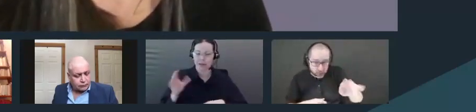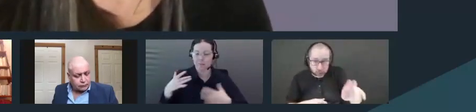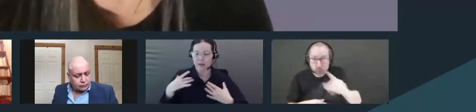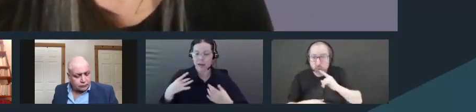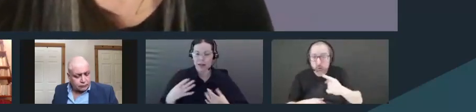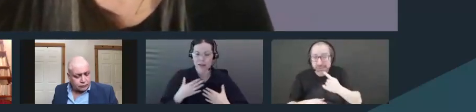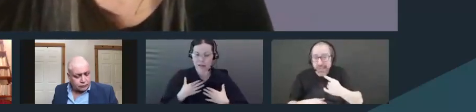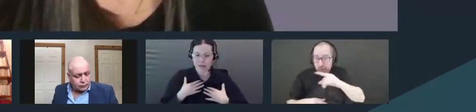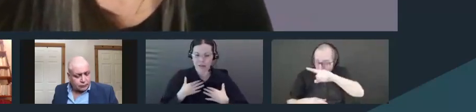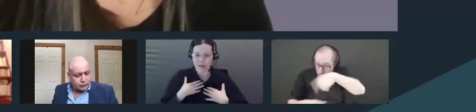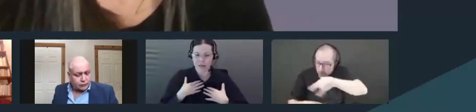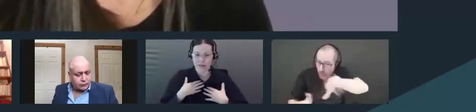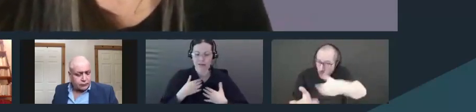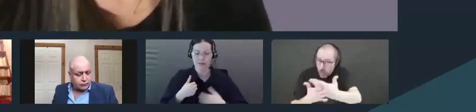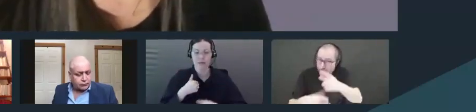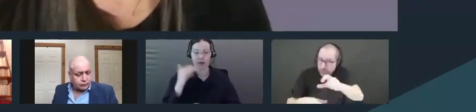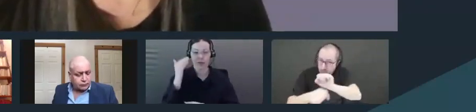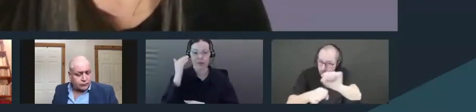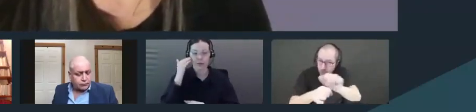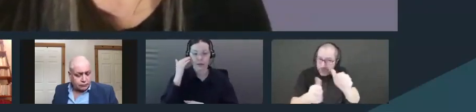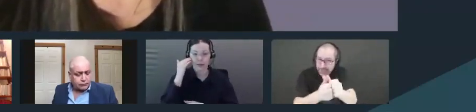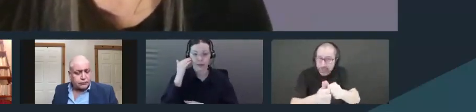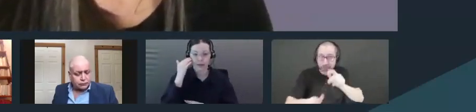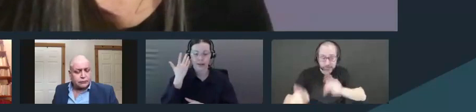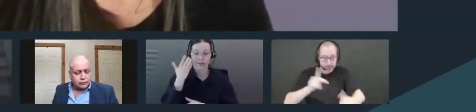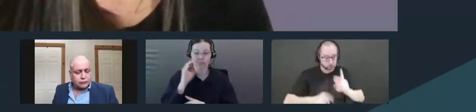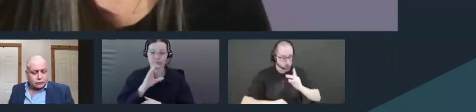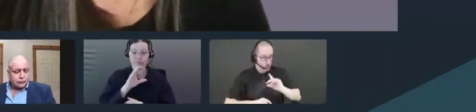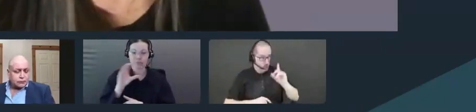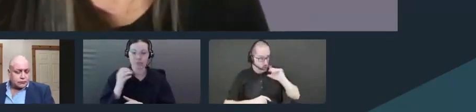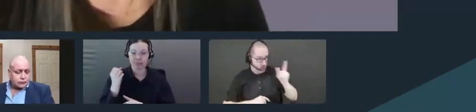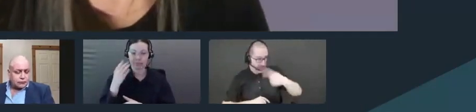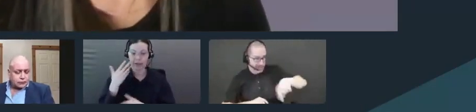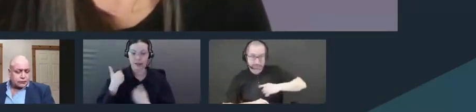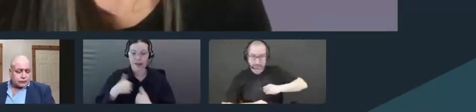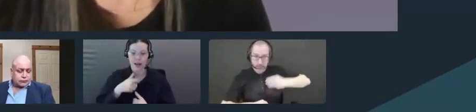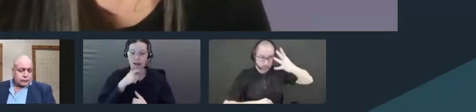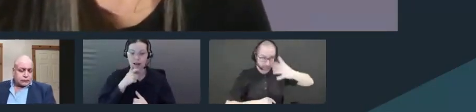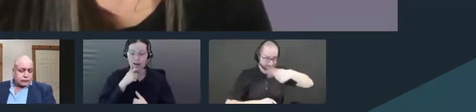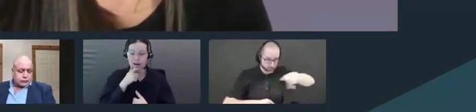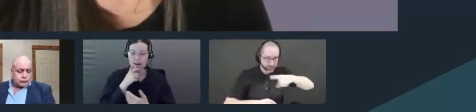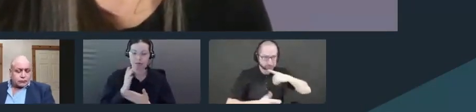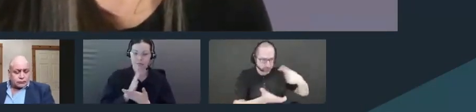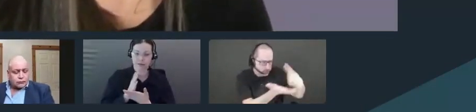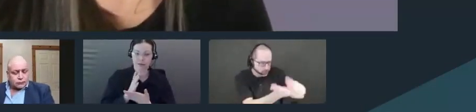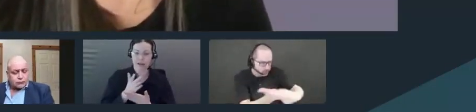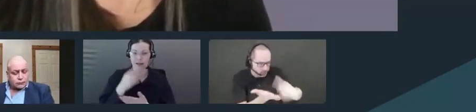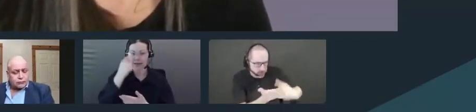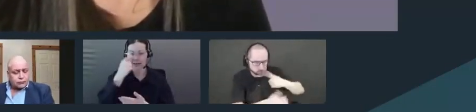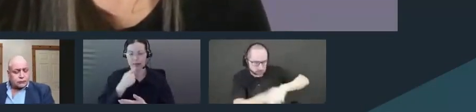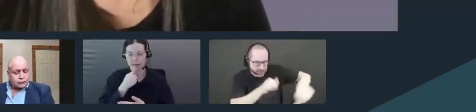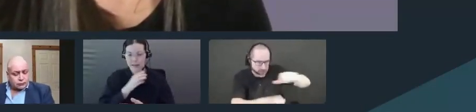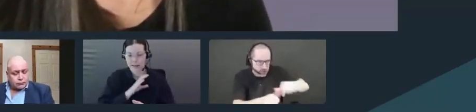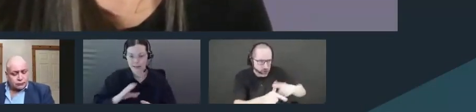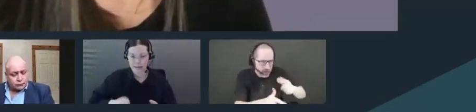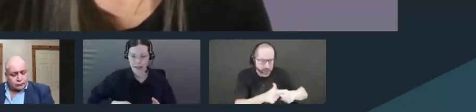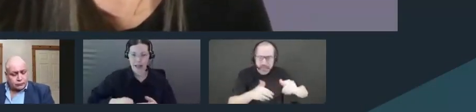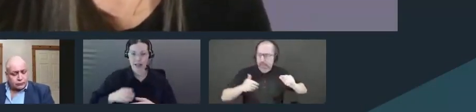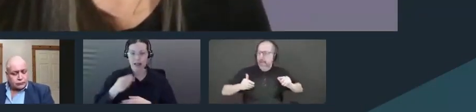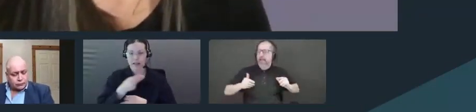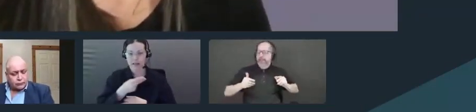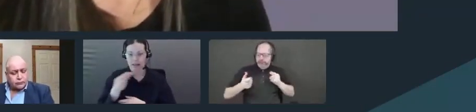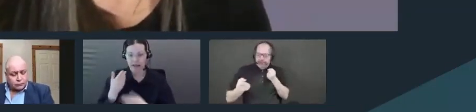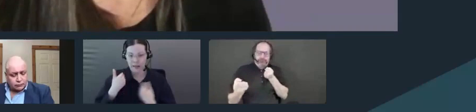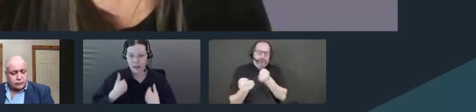us need to be talking to each other so that we can support what Inuit like Ayu and like the Inuit Circumpolar